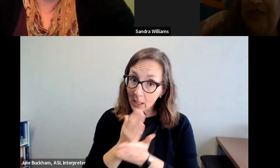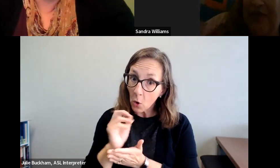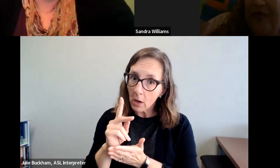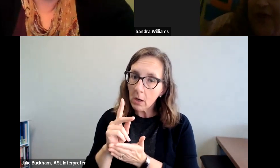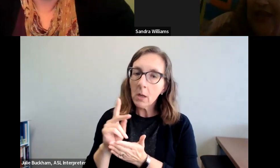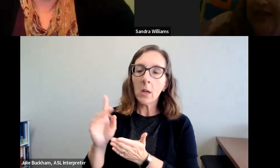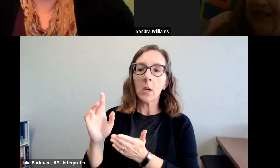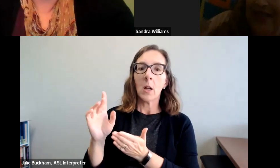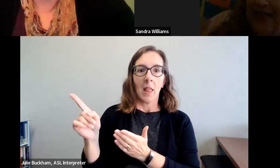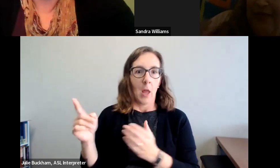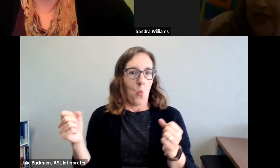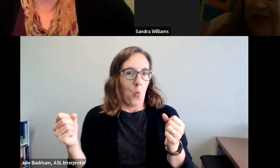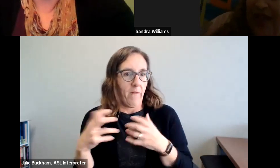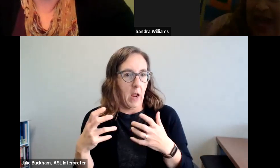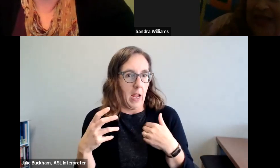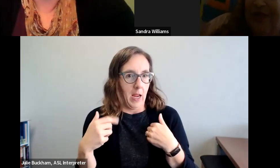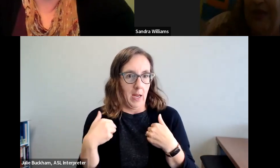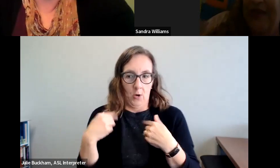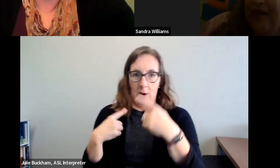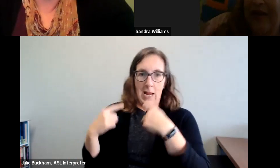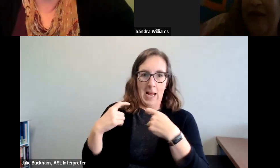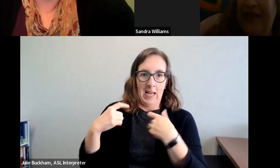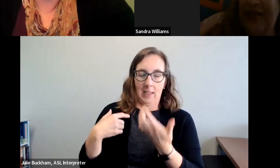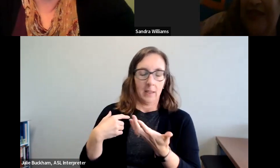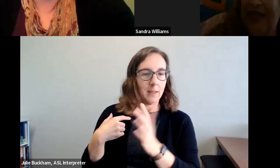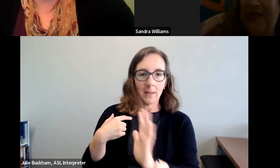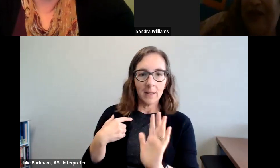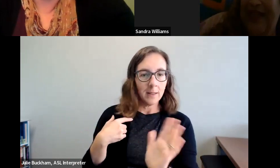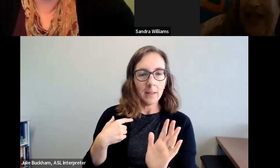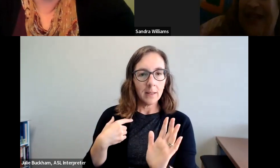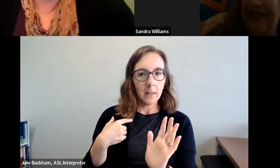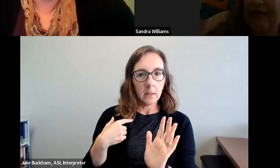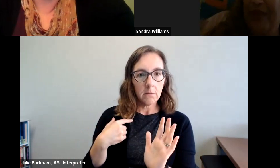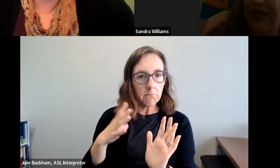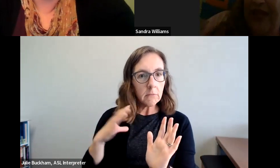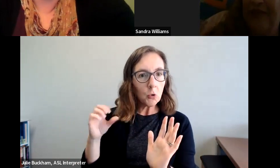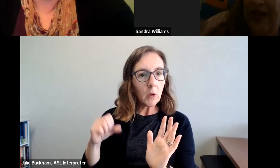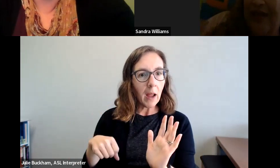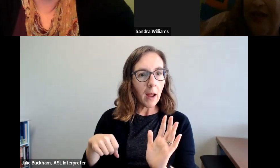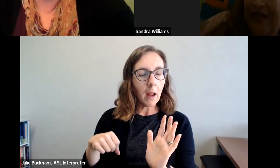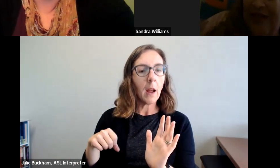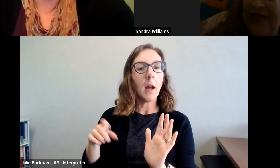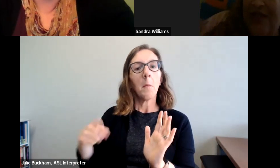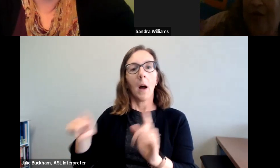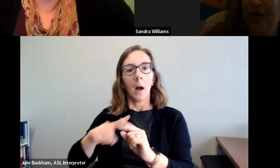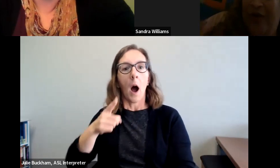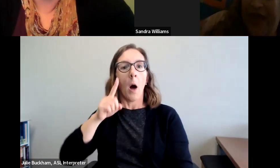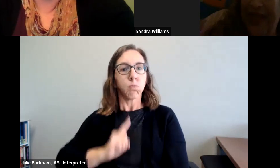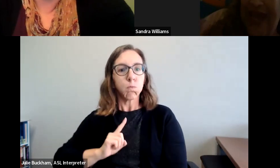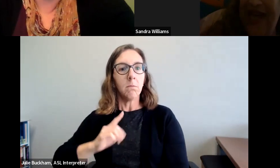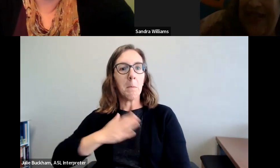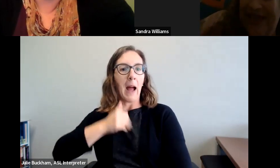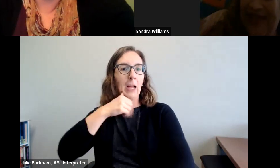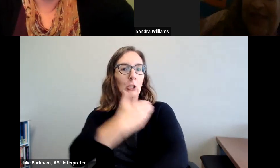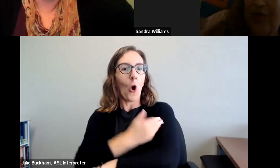They were just so afraid seemingly to ask me these things, but yet believed the 6-year-old